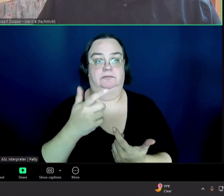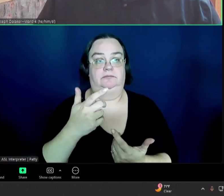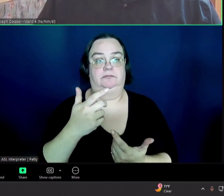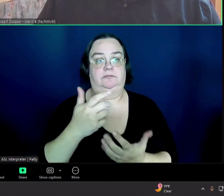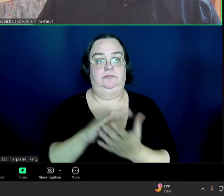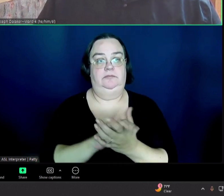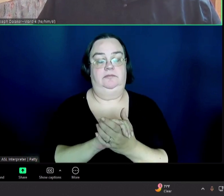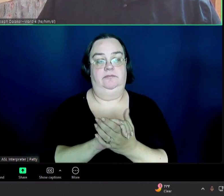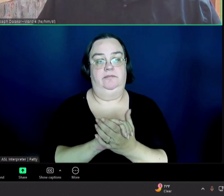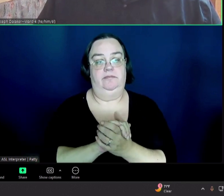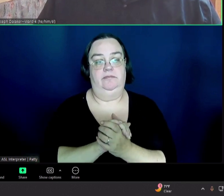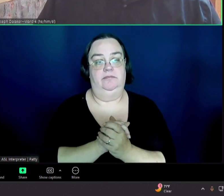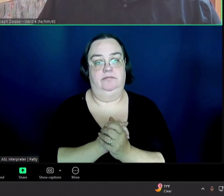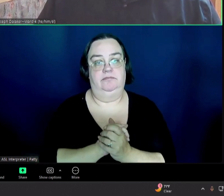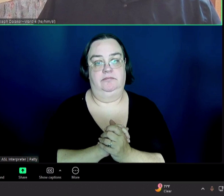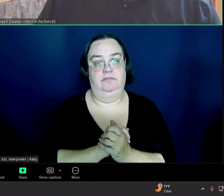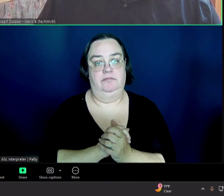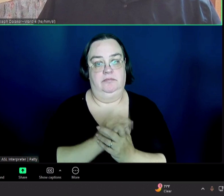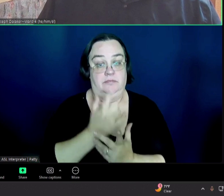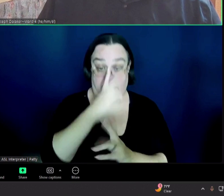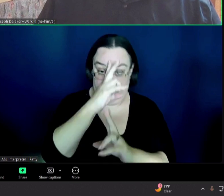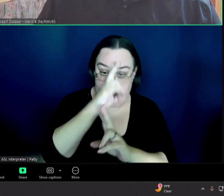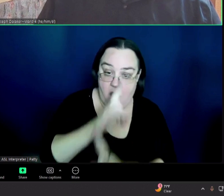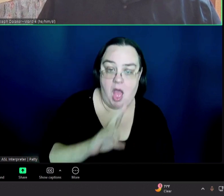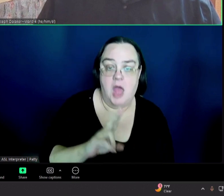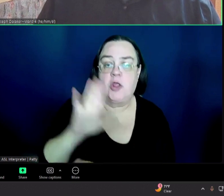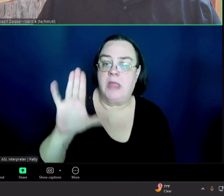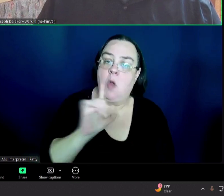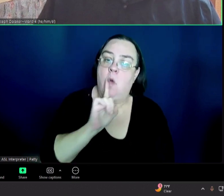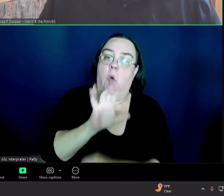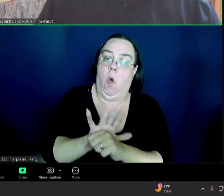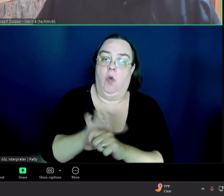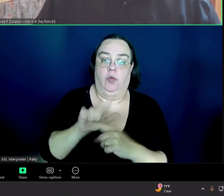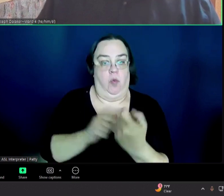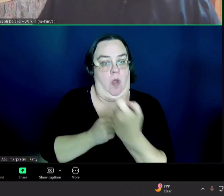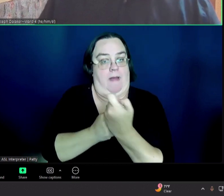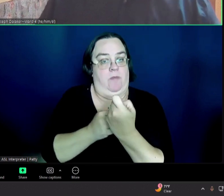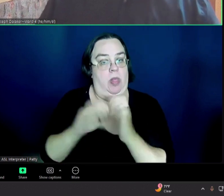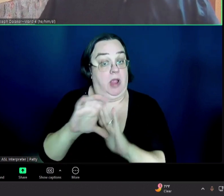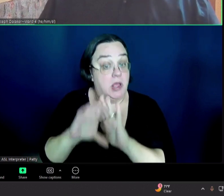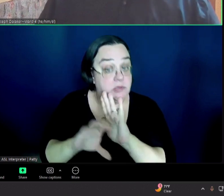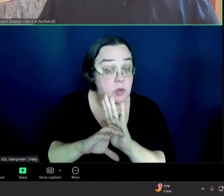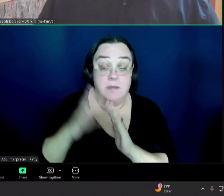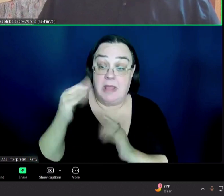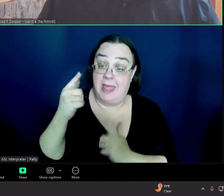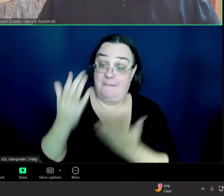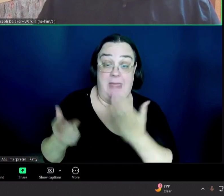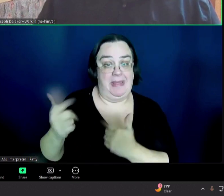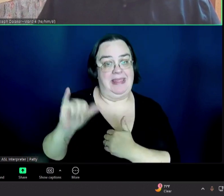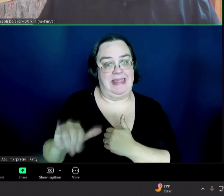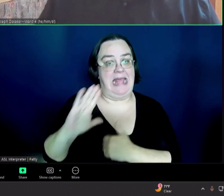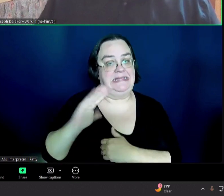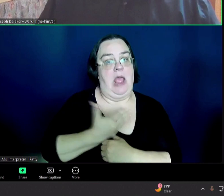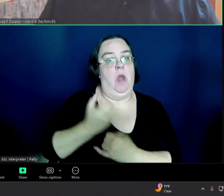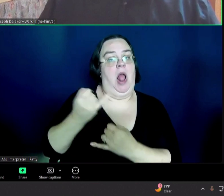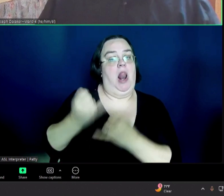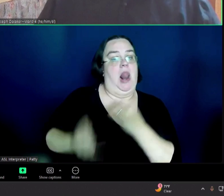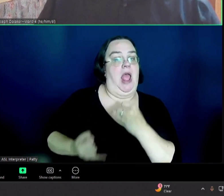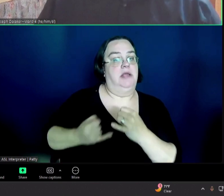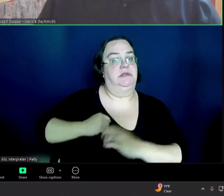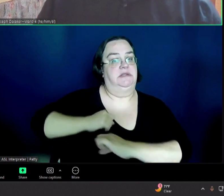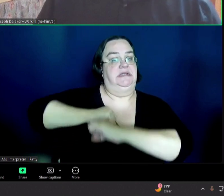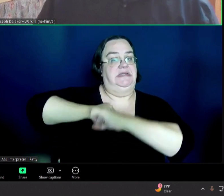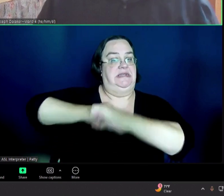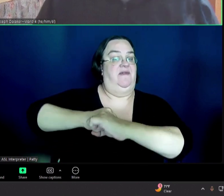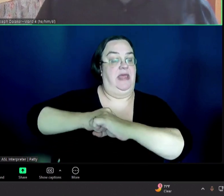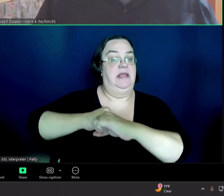honoring the oath that they took to uphold the Constitution, because they may be our last line of defense against